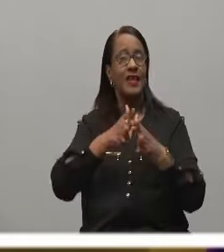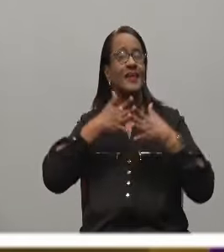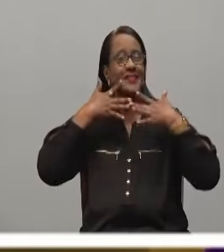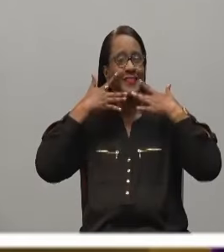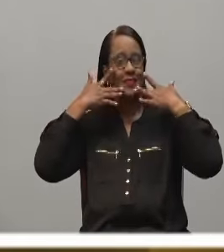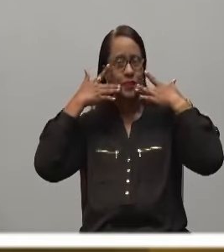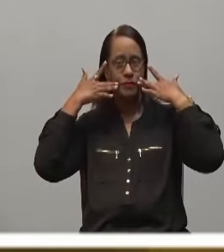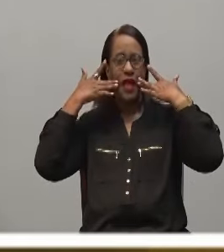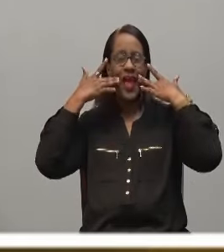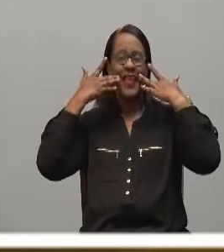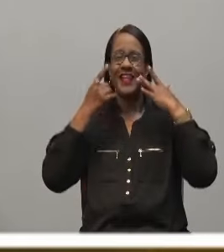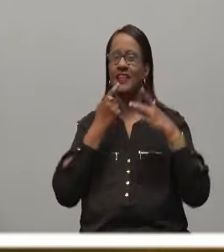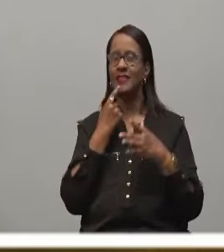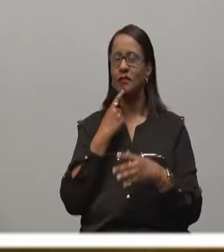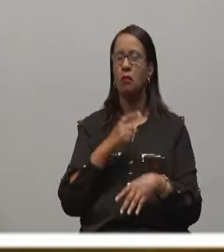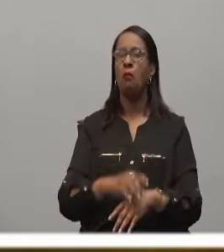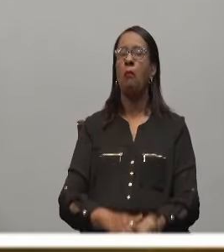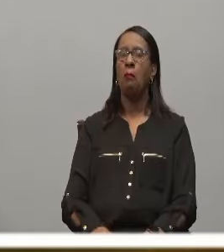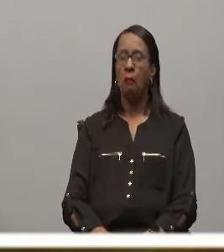say,